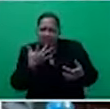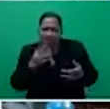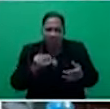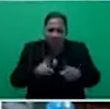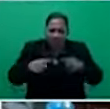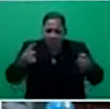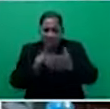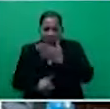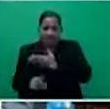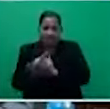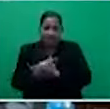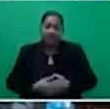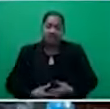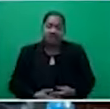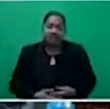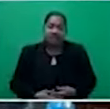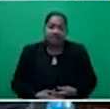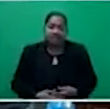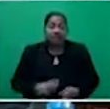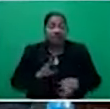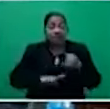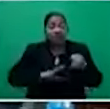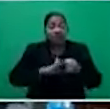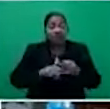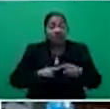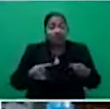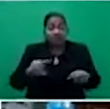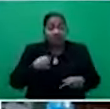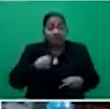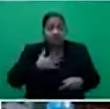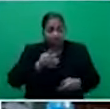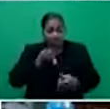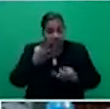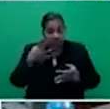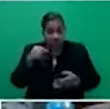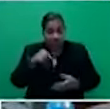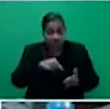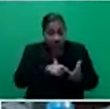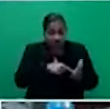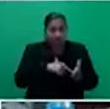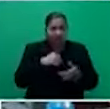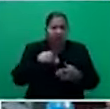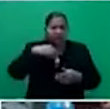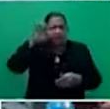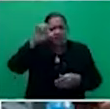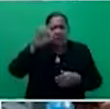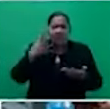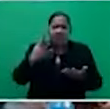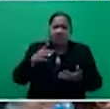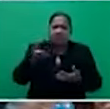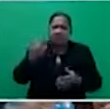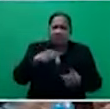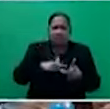Speaker, sir, the last point I want to just delve on this. I remember, I don't know, I don't think it was last year.